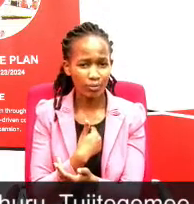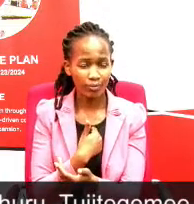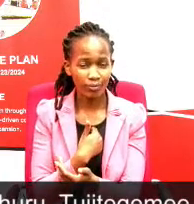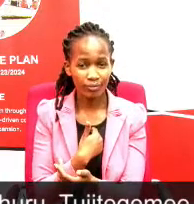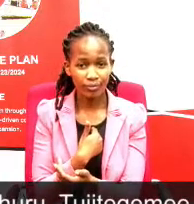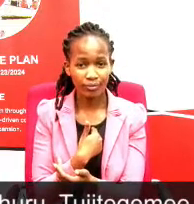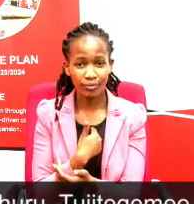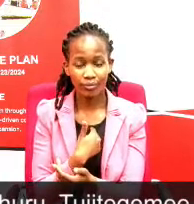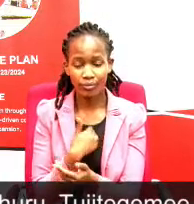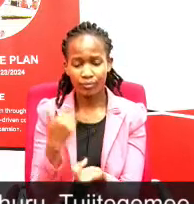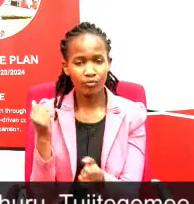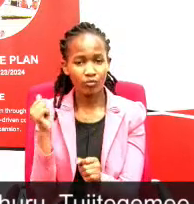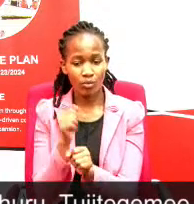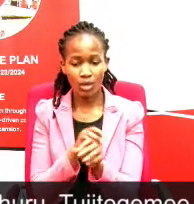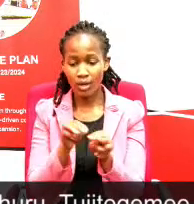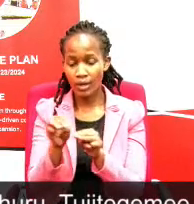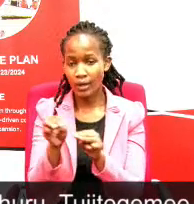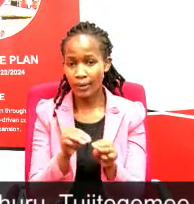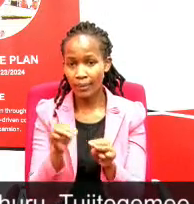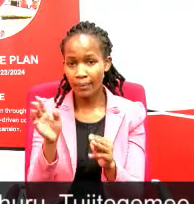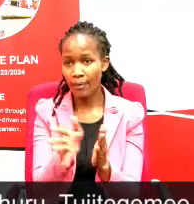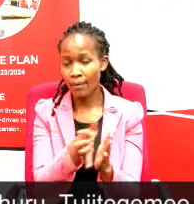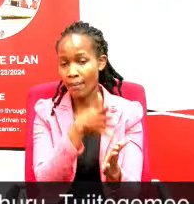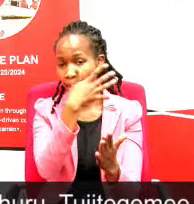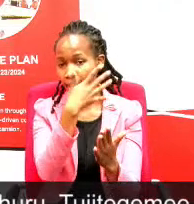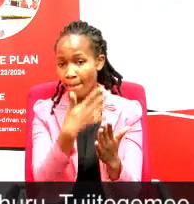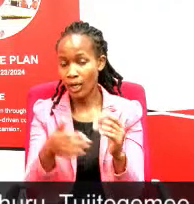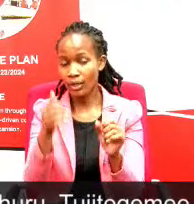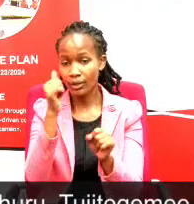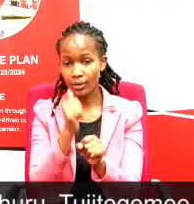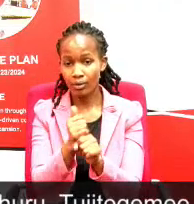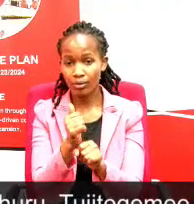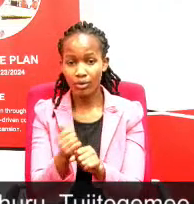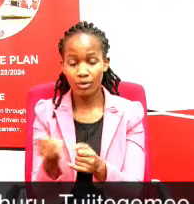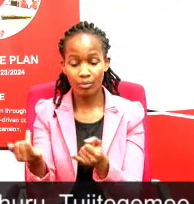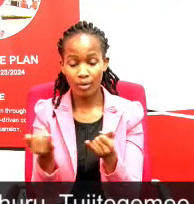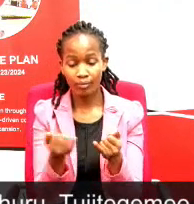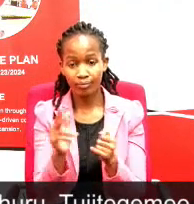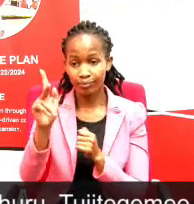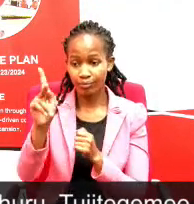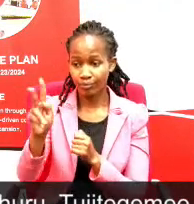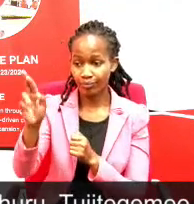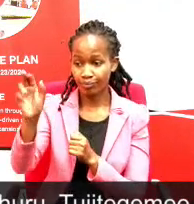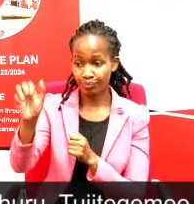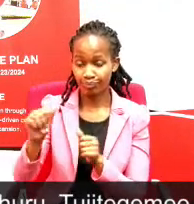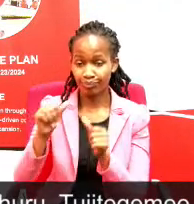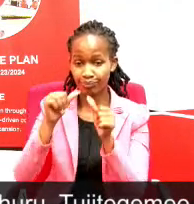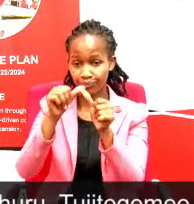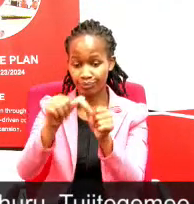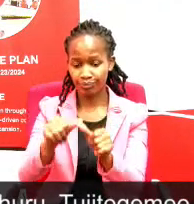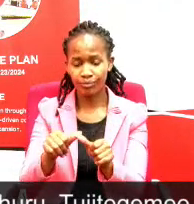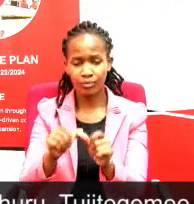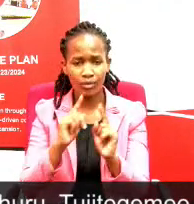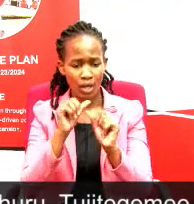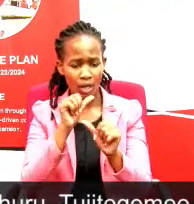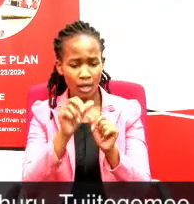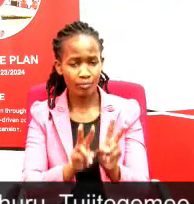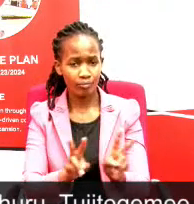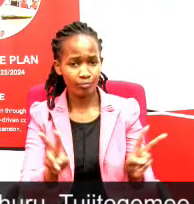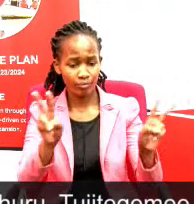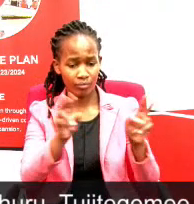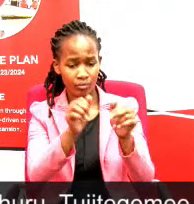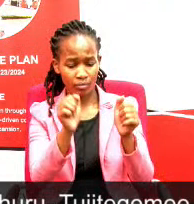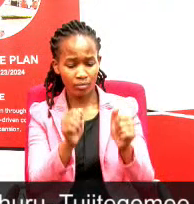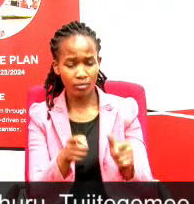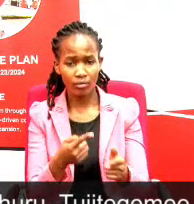robust performance management framework that has been introduced in KRA that will continue. I talked about the value system